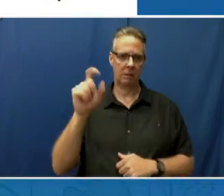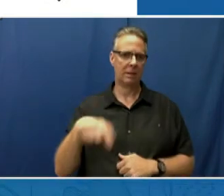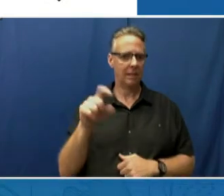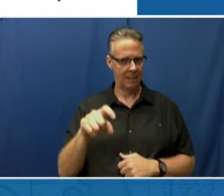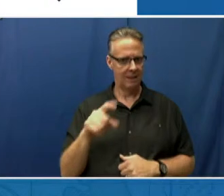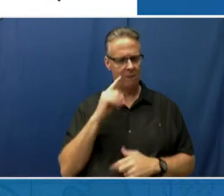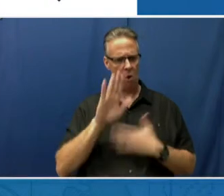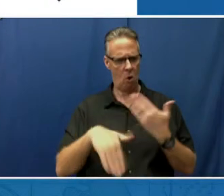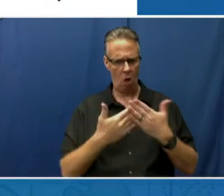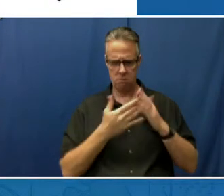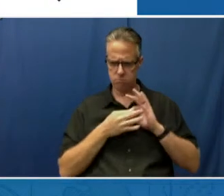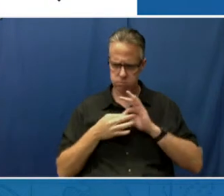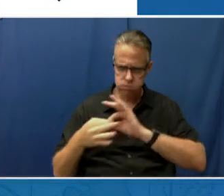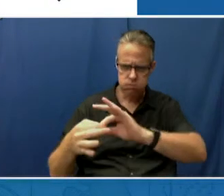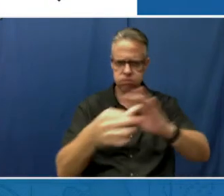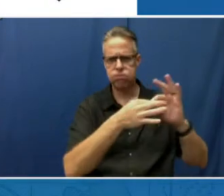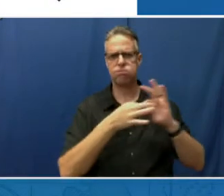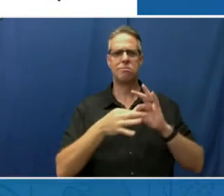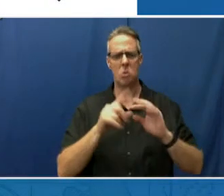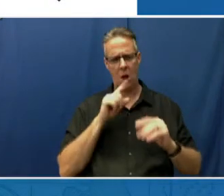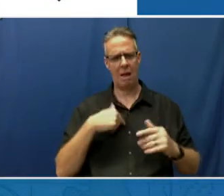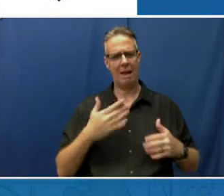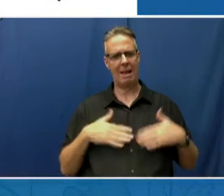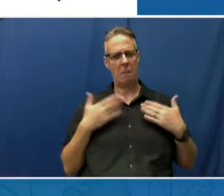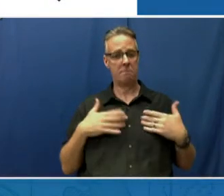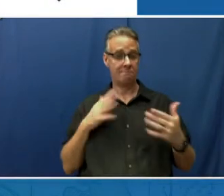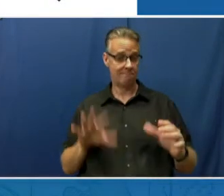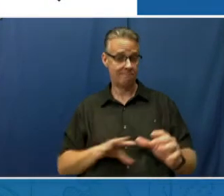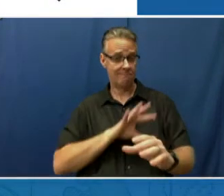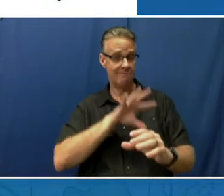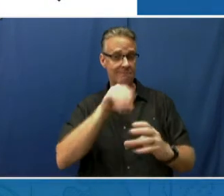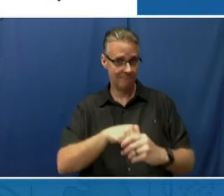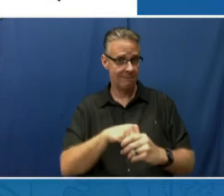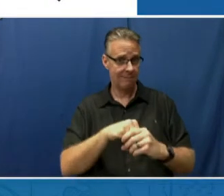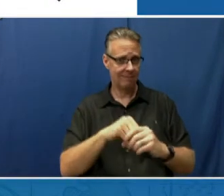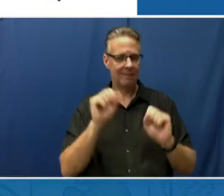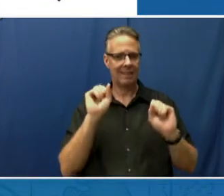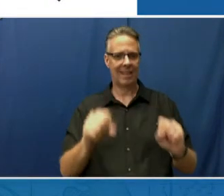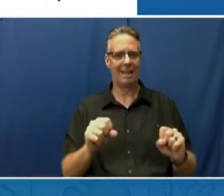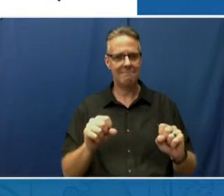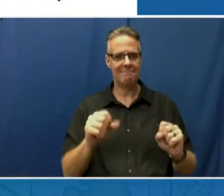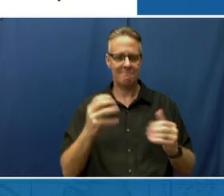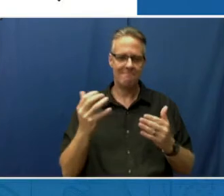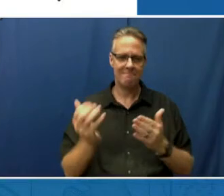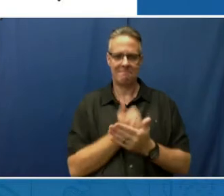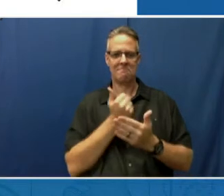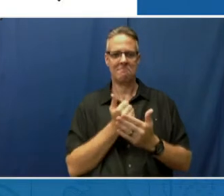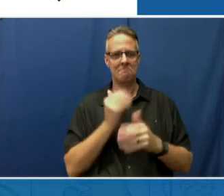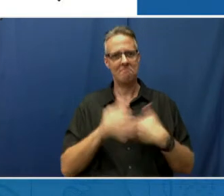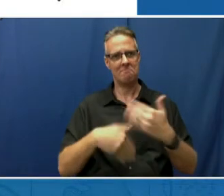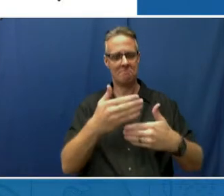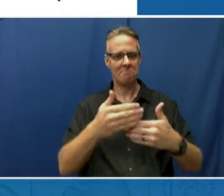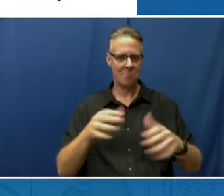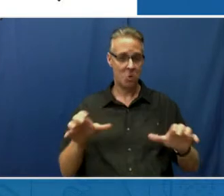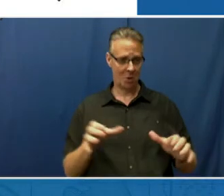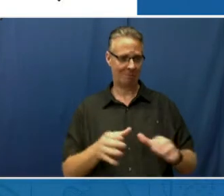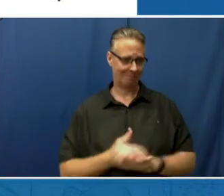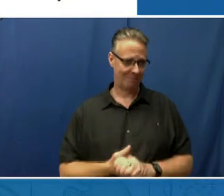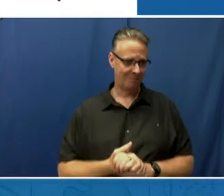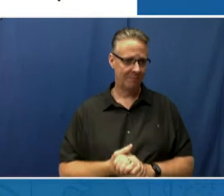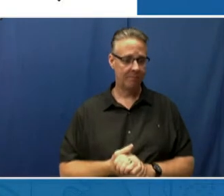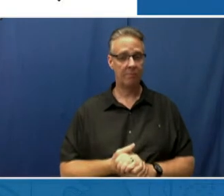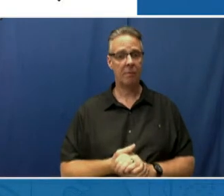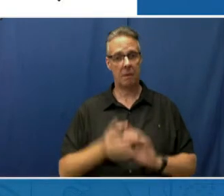bring us together. And I'm happy to be a part of something that can capitalize on doing that. Our